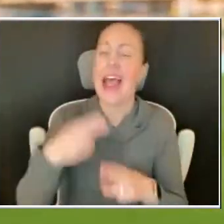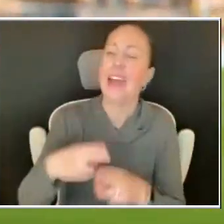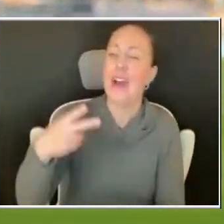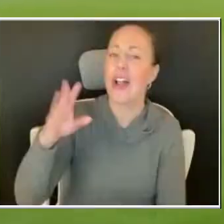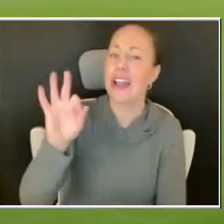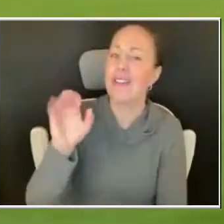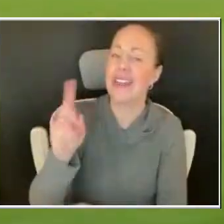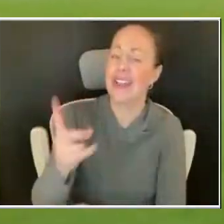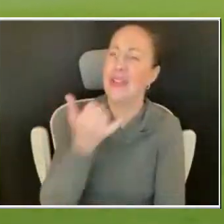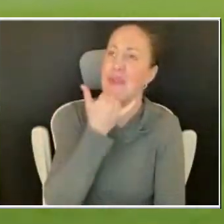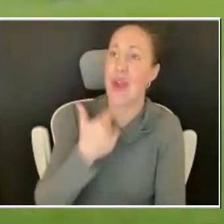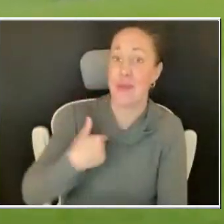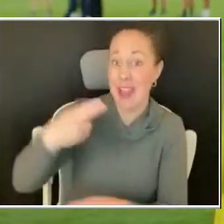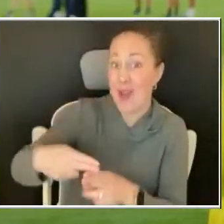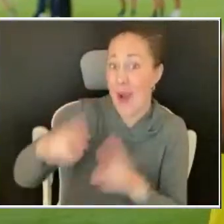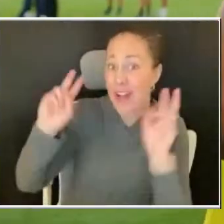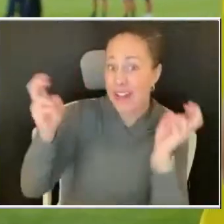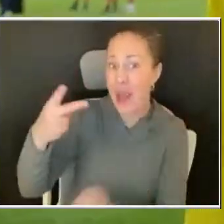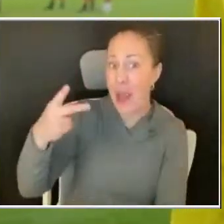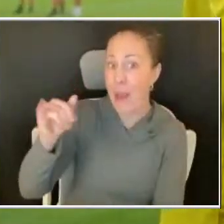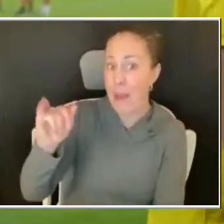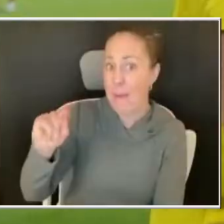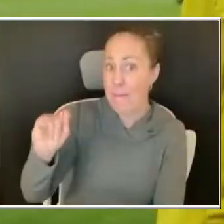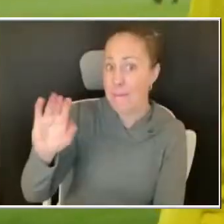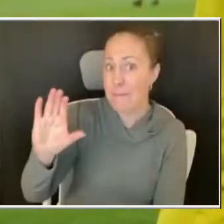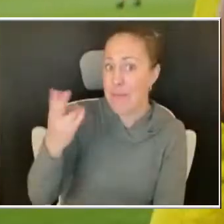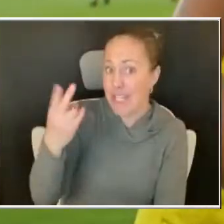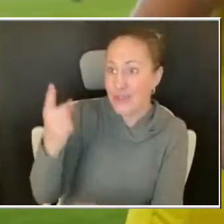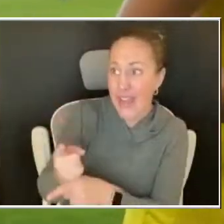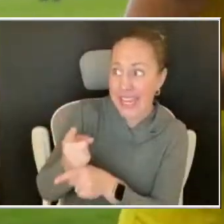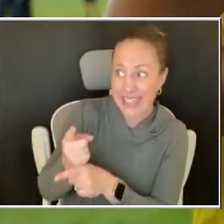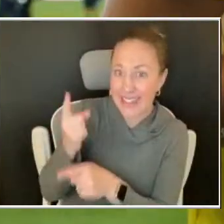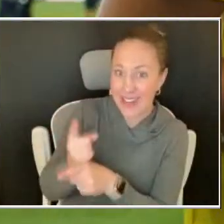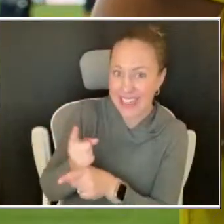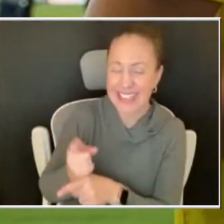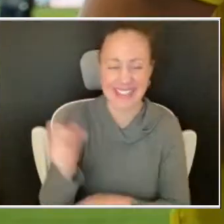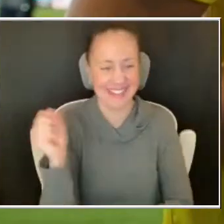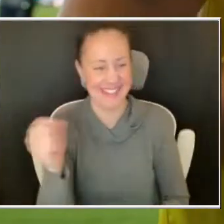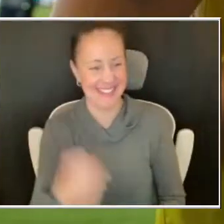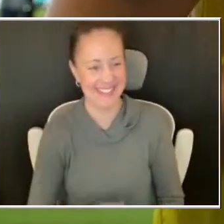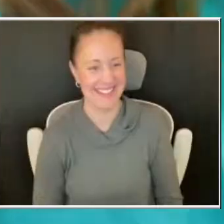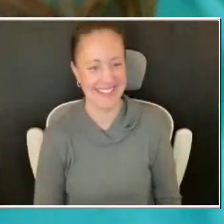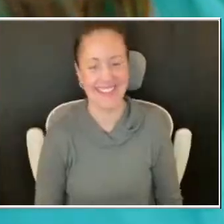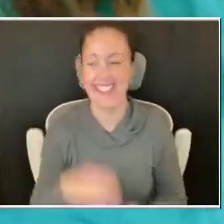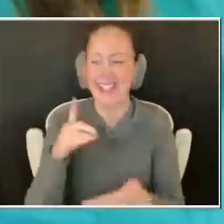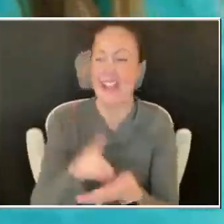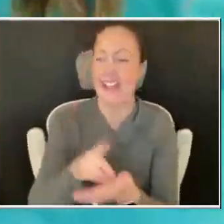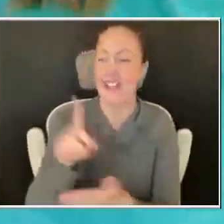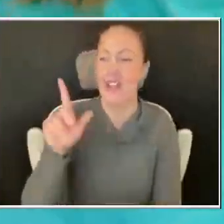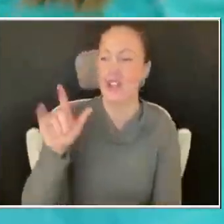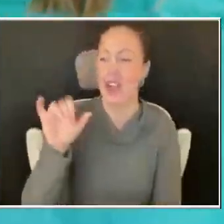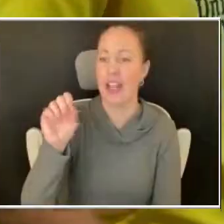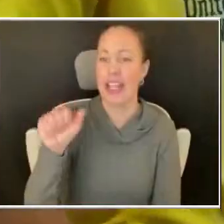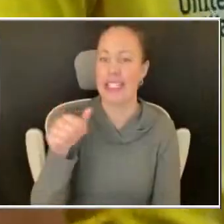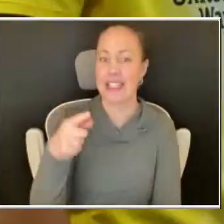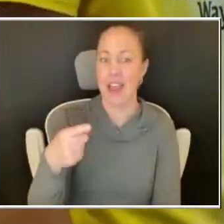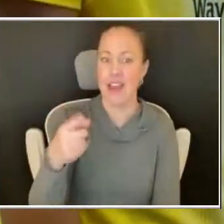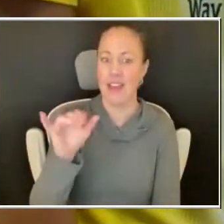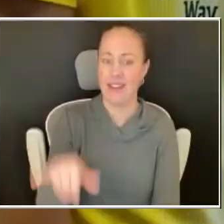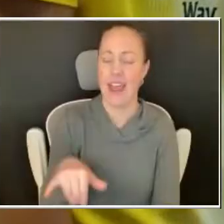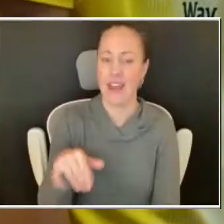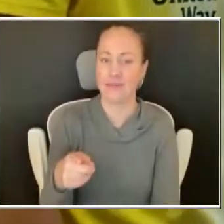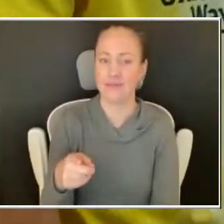do that right? Is that right? Yeah. Okay, that's the proper term. Okay, gotcha. All right, Dr. Lisa Vopot. Okay, so visibility like this at